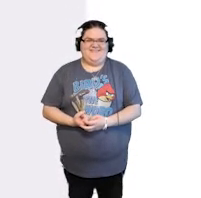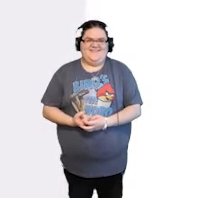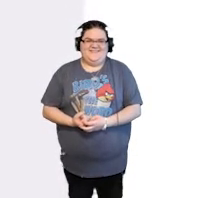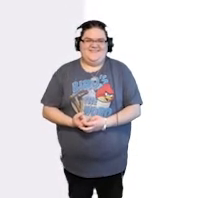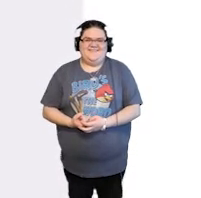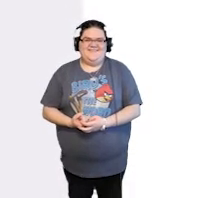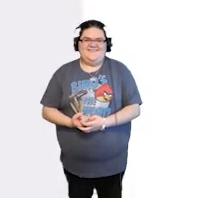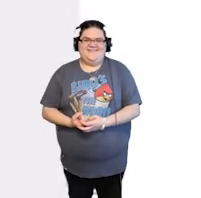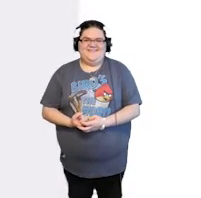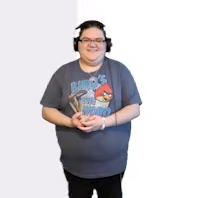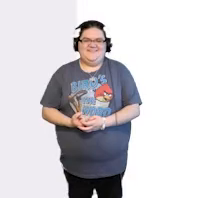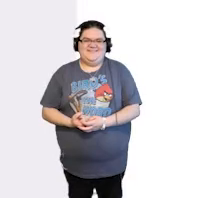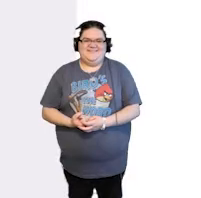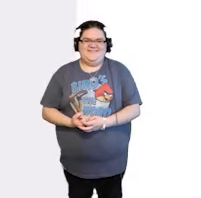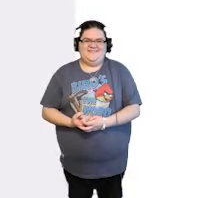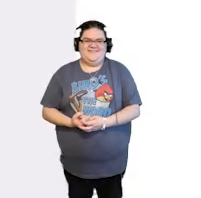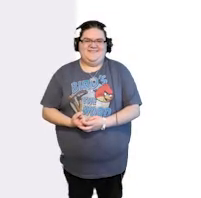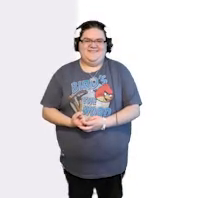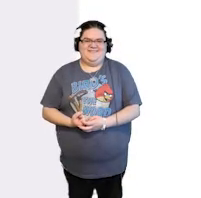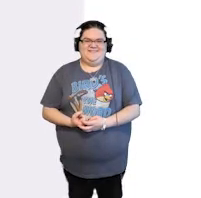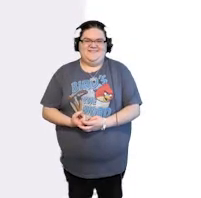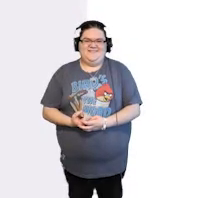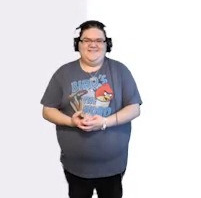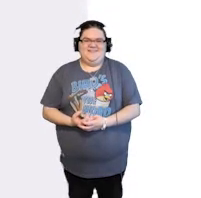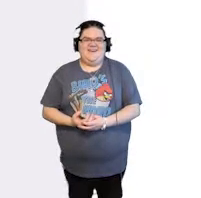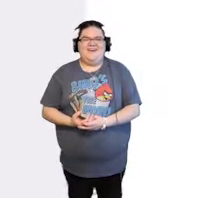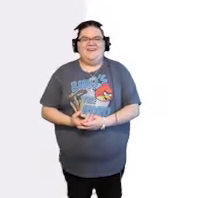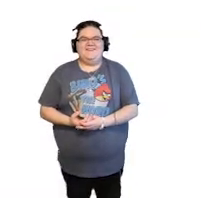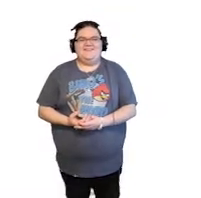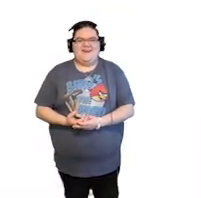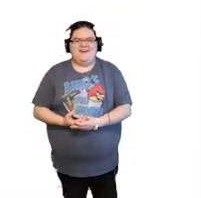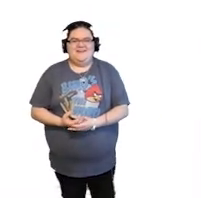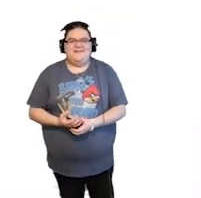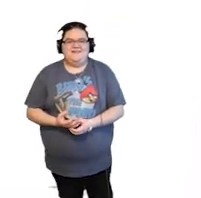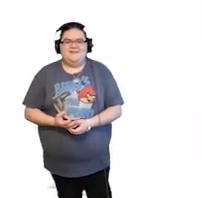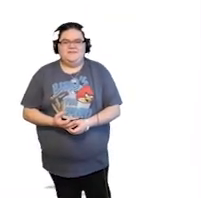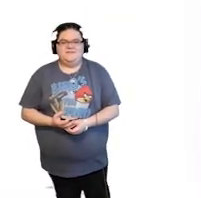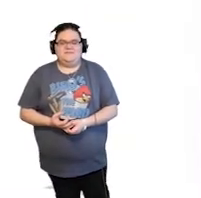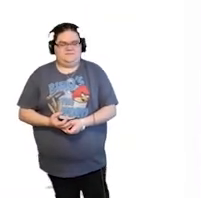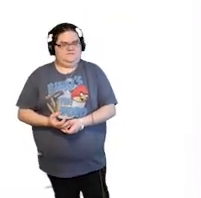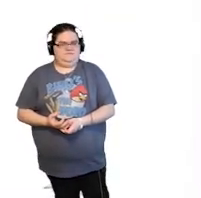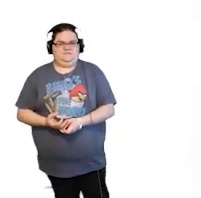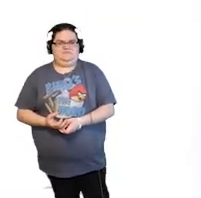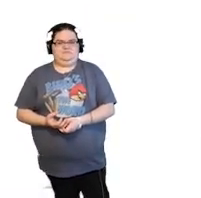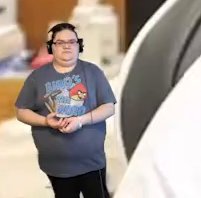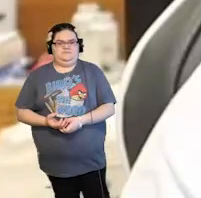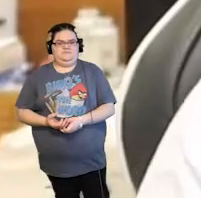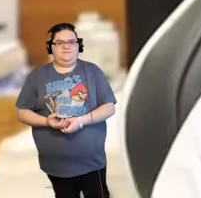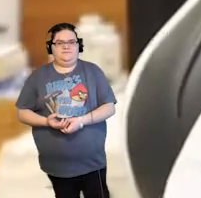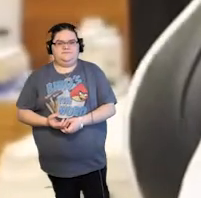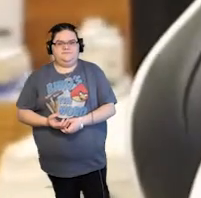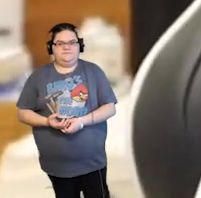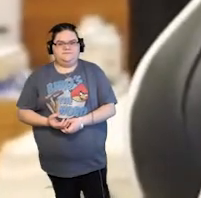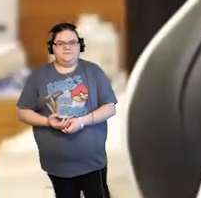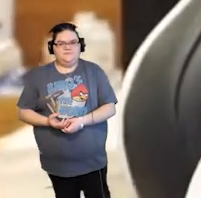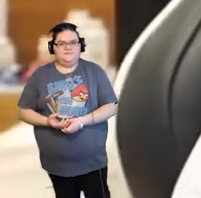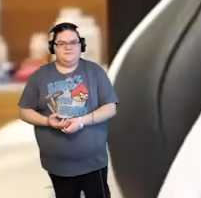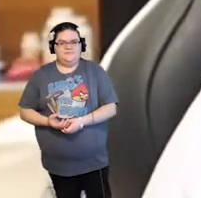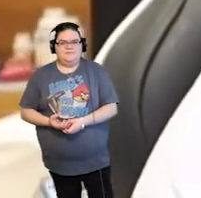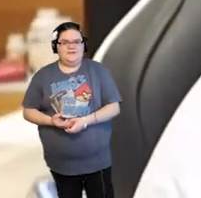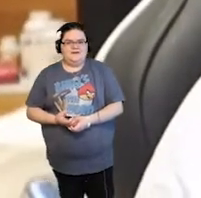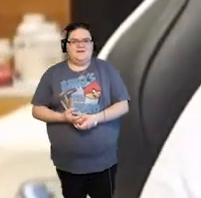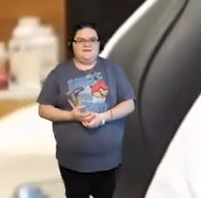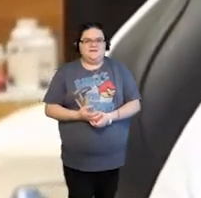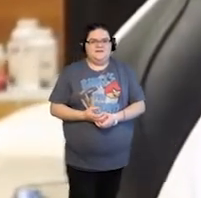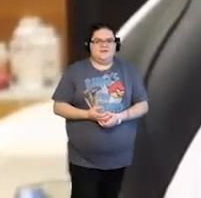Reddit community should come together and spread awareness of Milk's channel. Hell yeah. I think he's only got 3,800 subscribers.